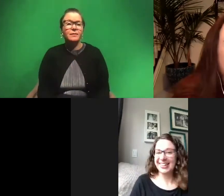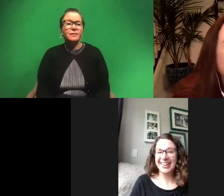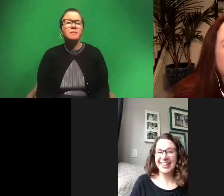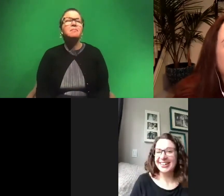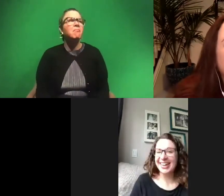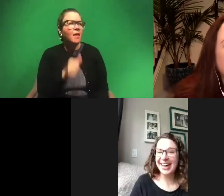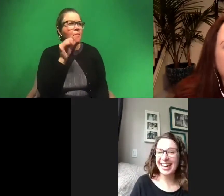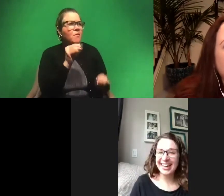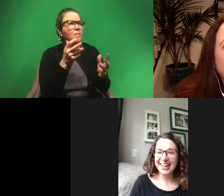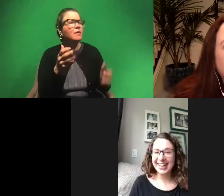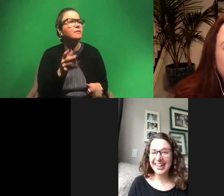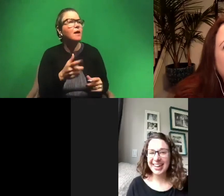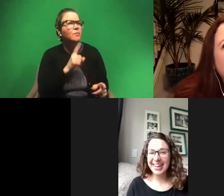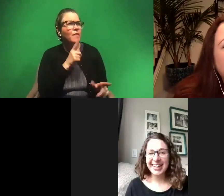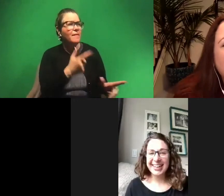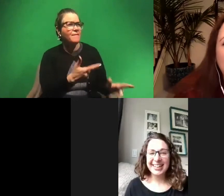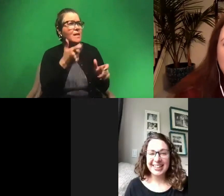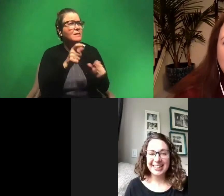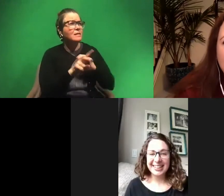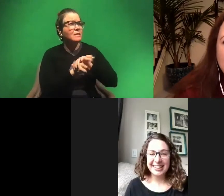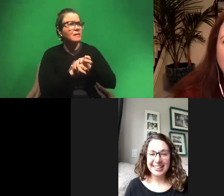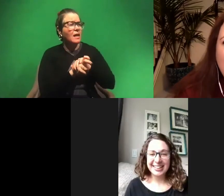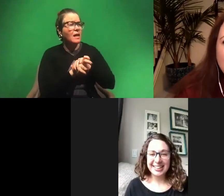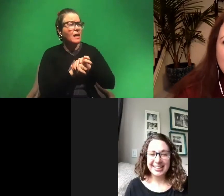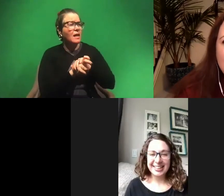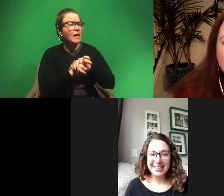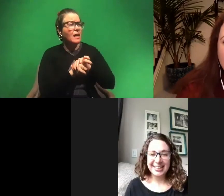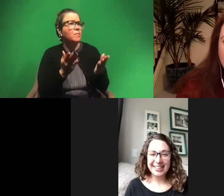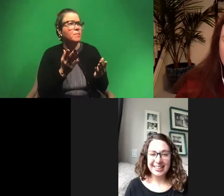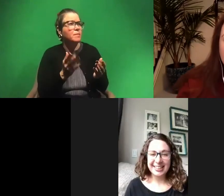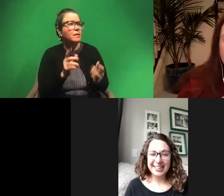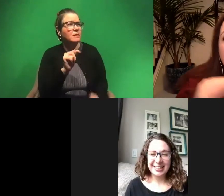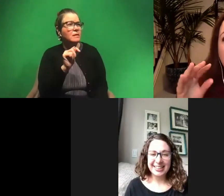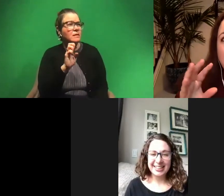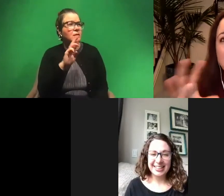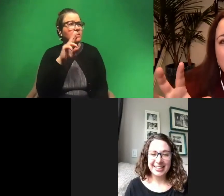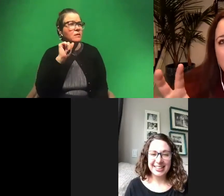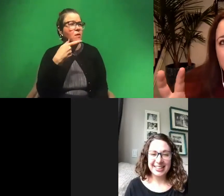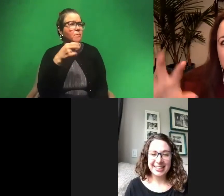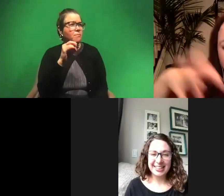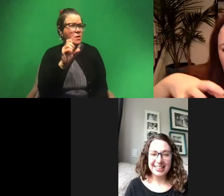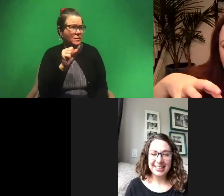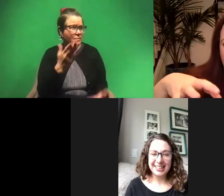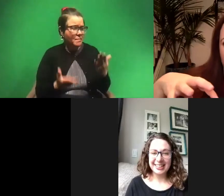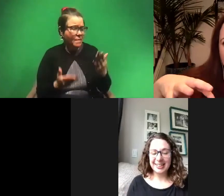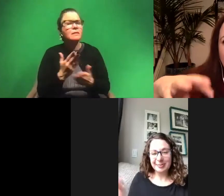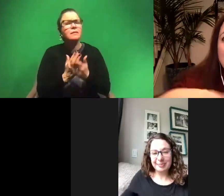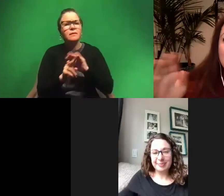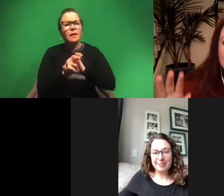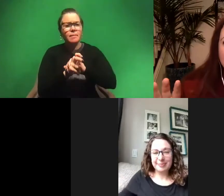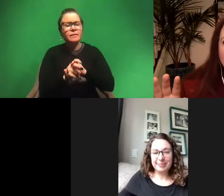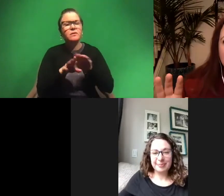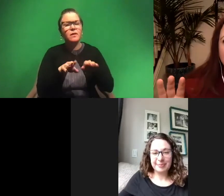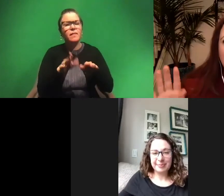the fastest snail would probably be one of the pteropods, maybe. So there are some snails sit on the seafloor, and